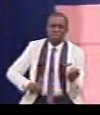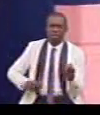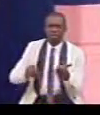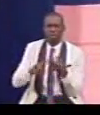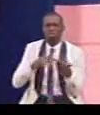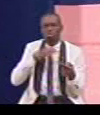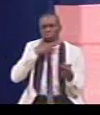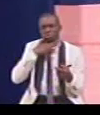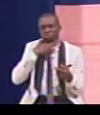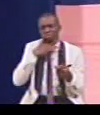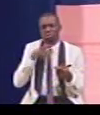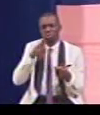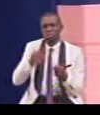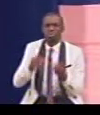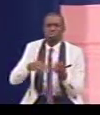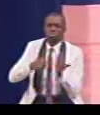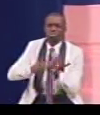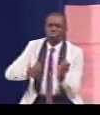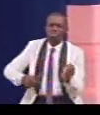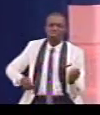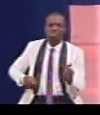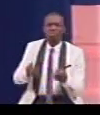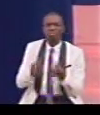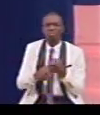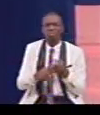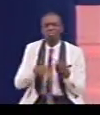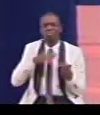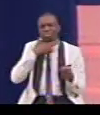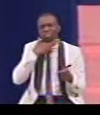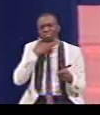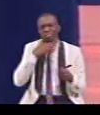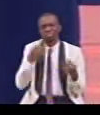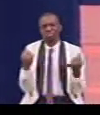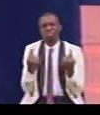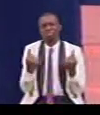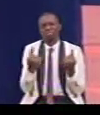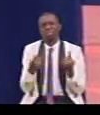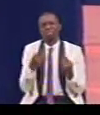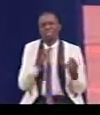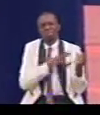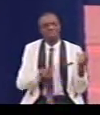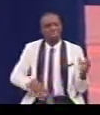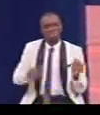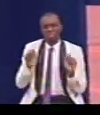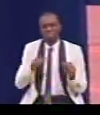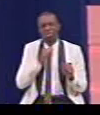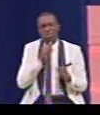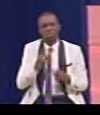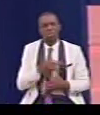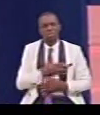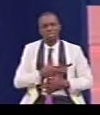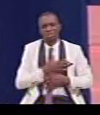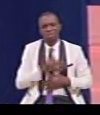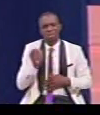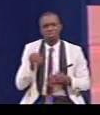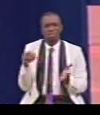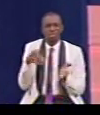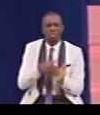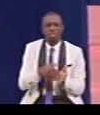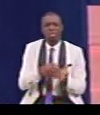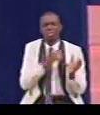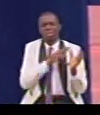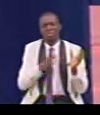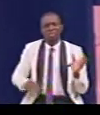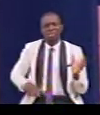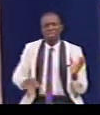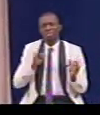the world again. And Christ cannot testify about him anymore. Christ cannot bear witness anymore that he's not of the world, even as